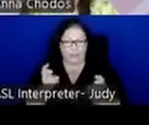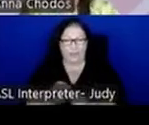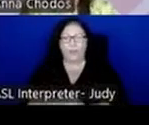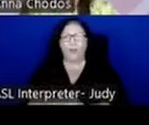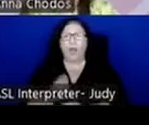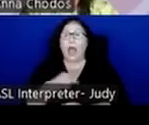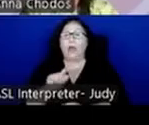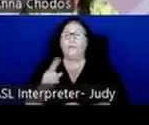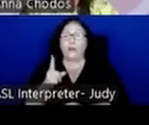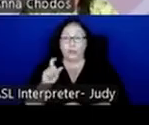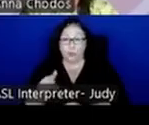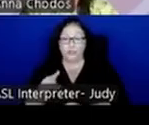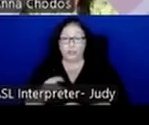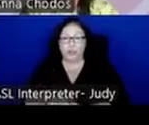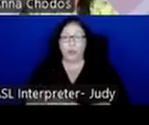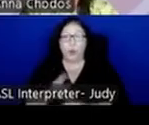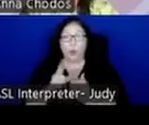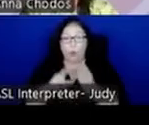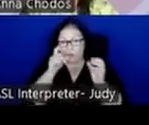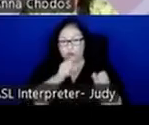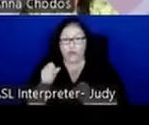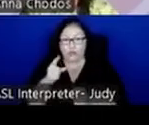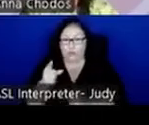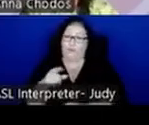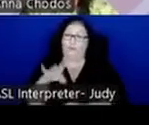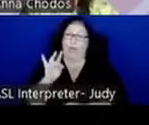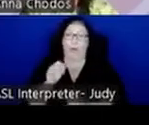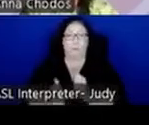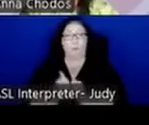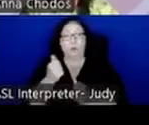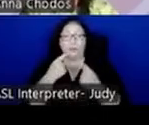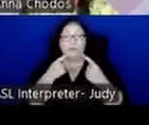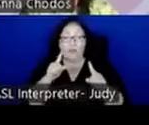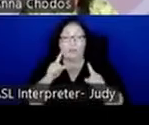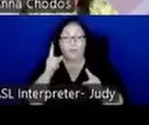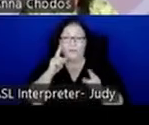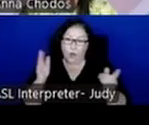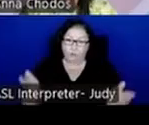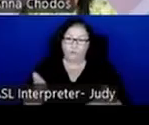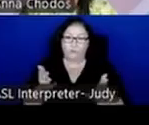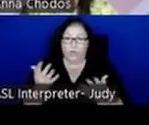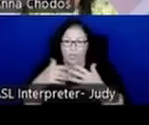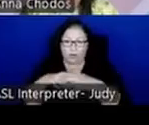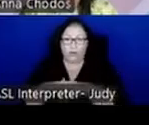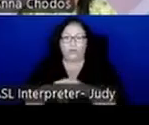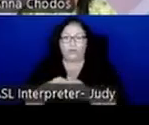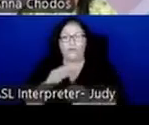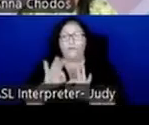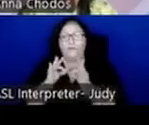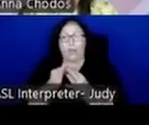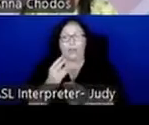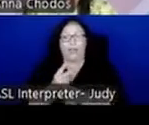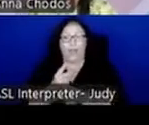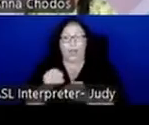what strategies have you found most effective in promoting integration of family caregivers into care teams? And how have